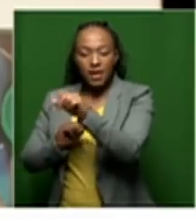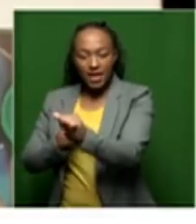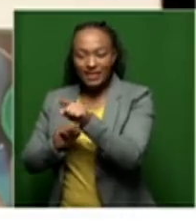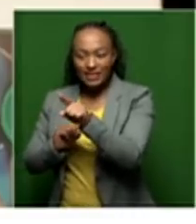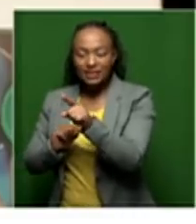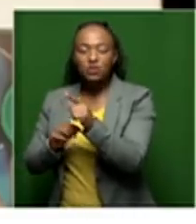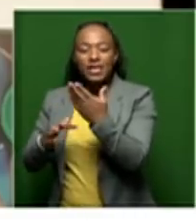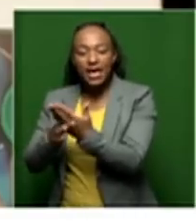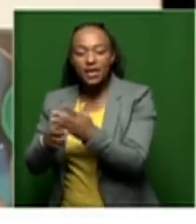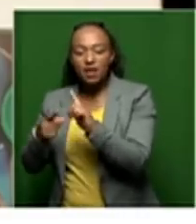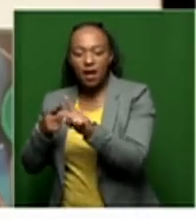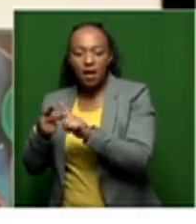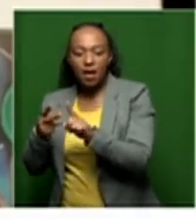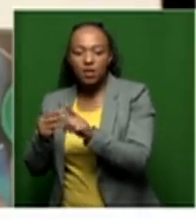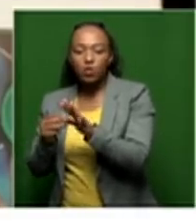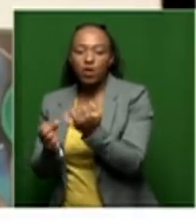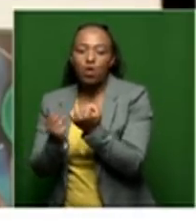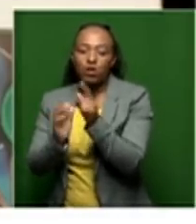talking about these cases on the court roll.